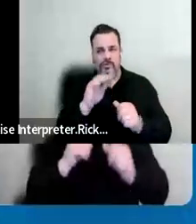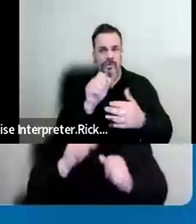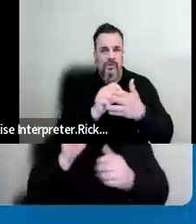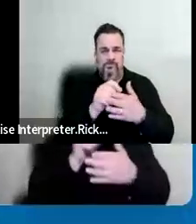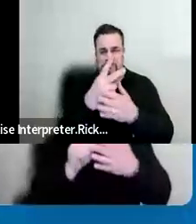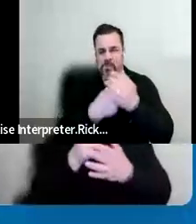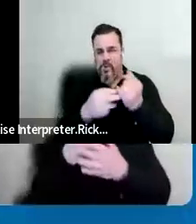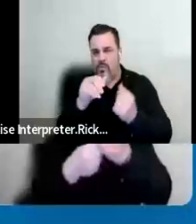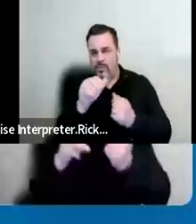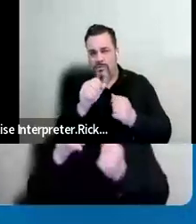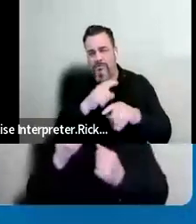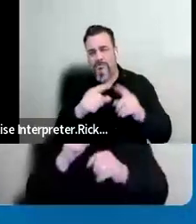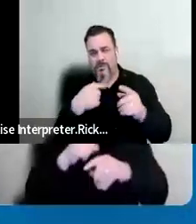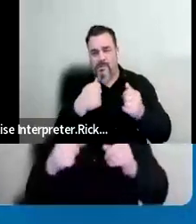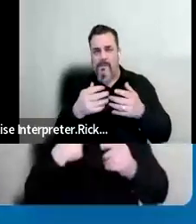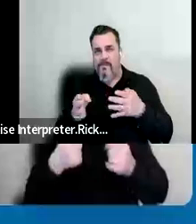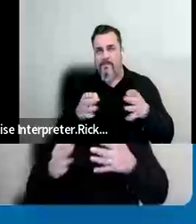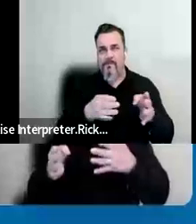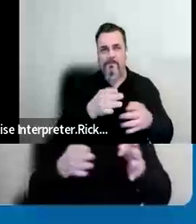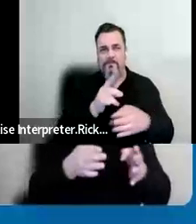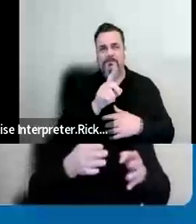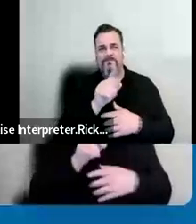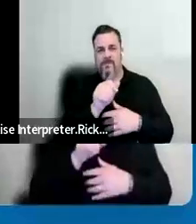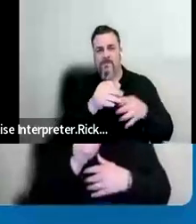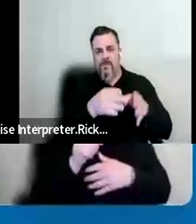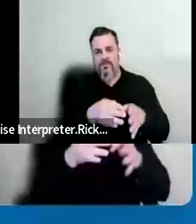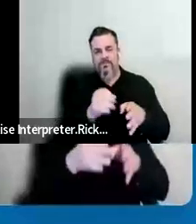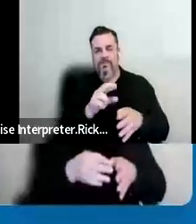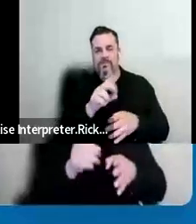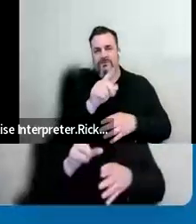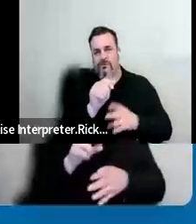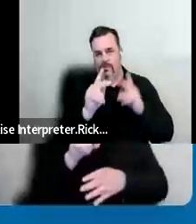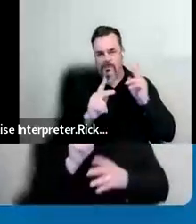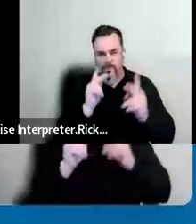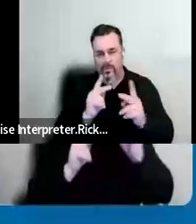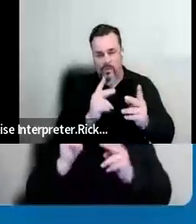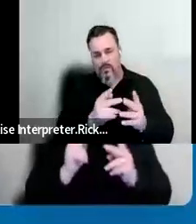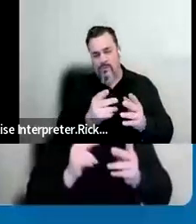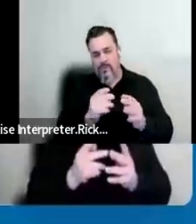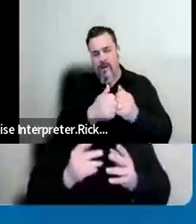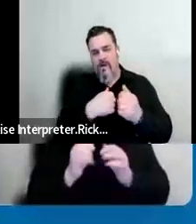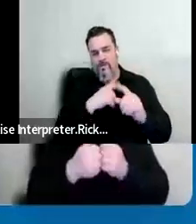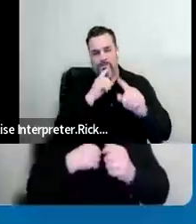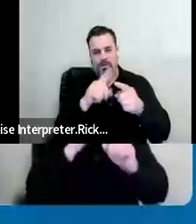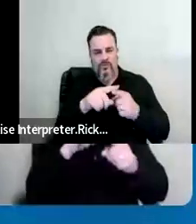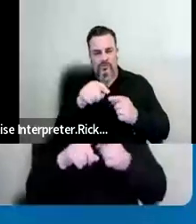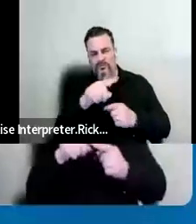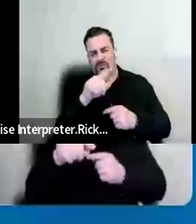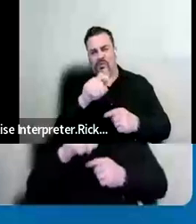ways, but I might actually move towards saying disabled persons or disabled people throughout in how I responded to this